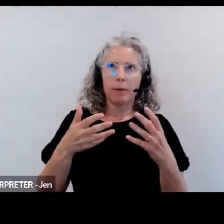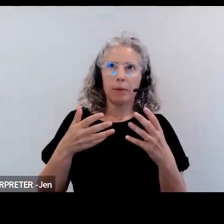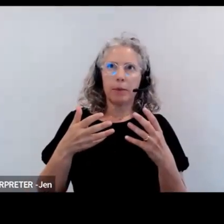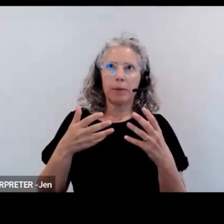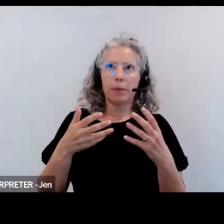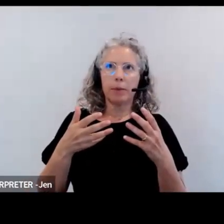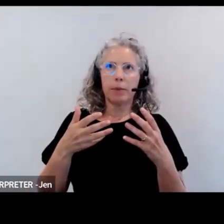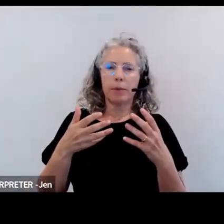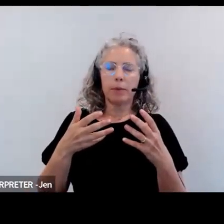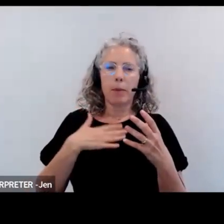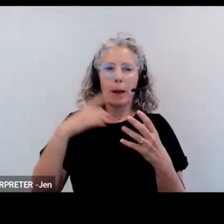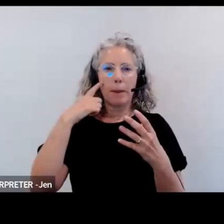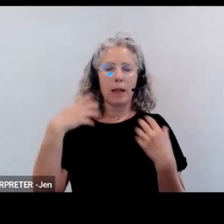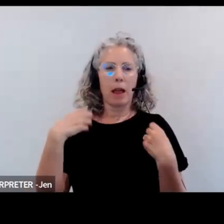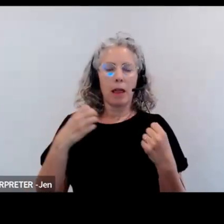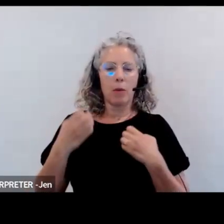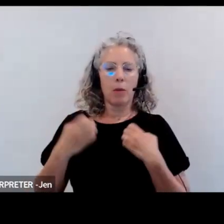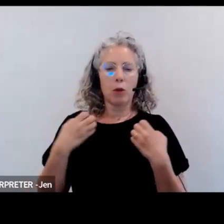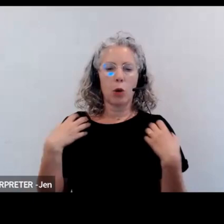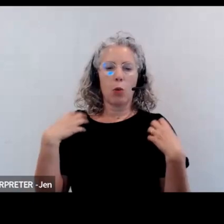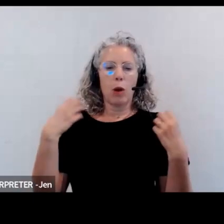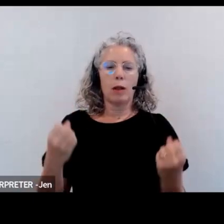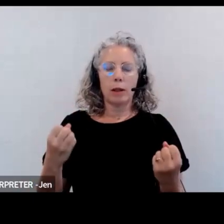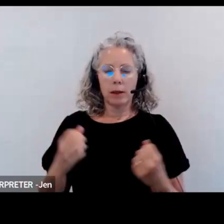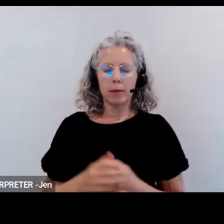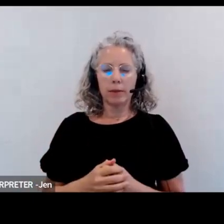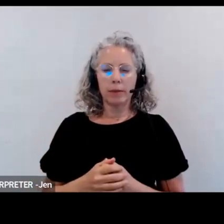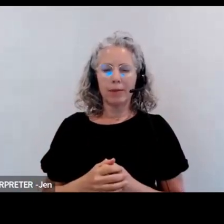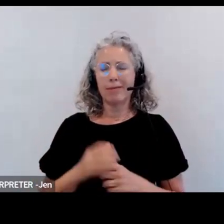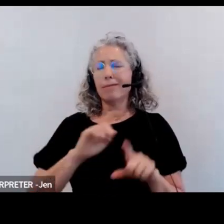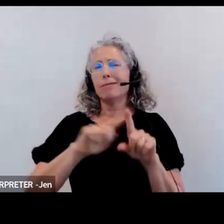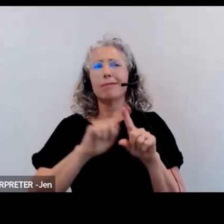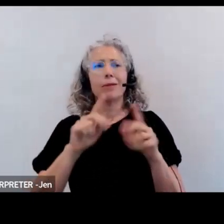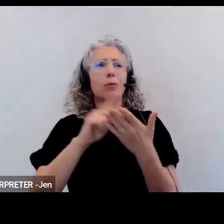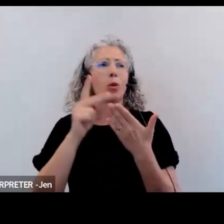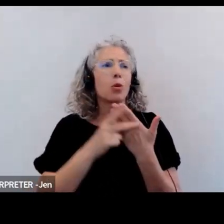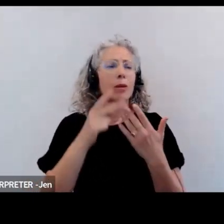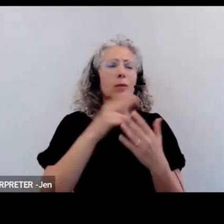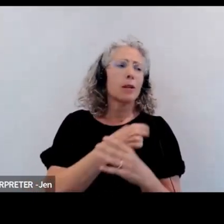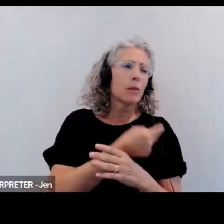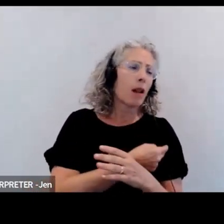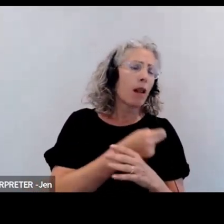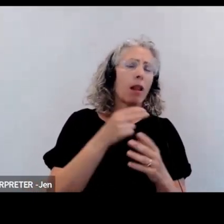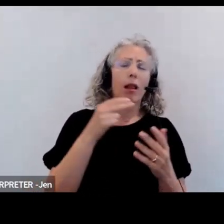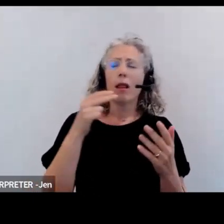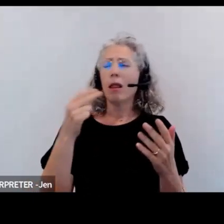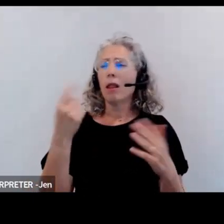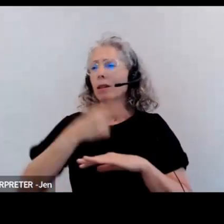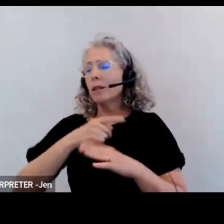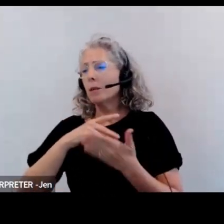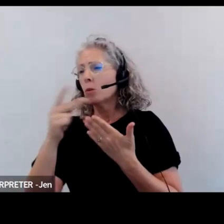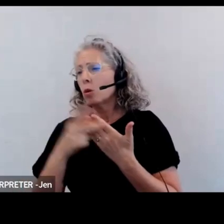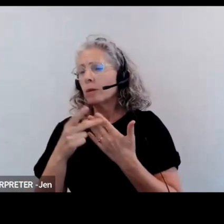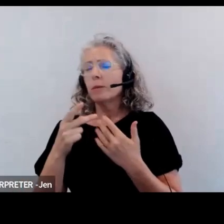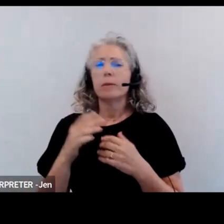in my mental health and emotional wellness via all the different programs, hospitals, day programs